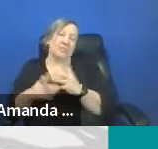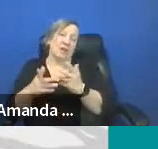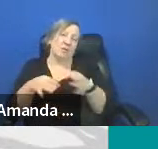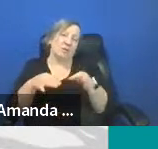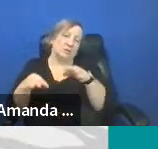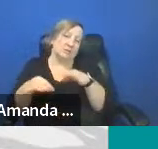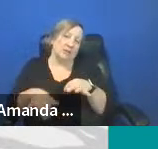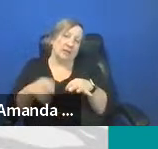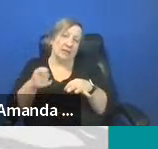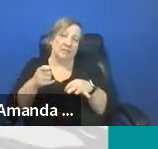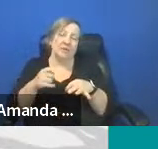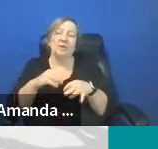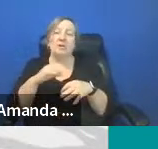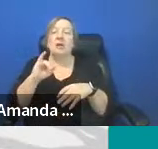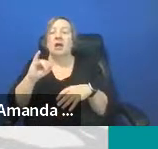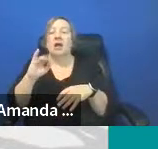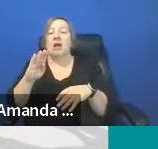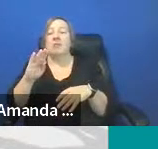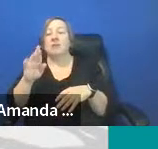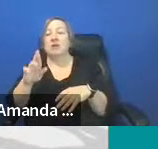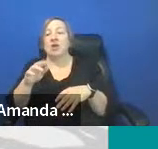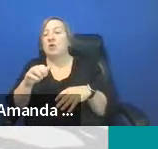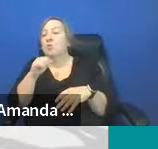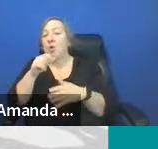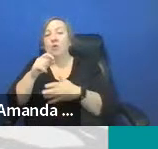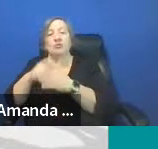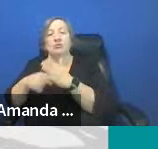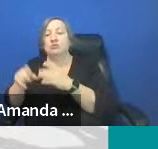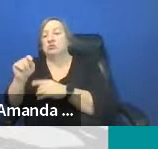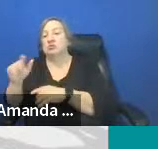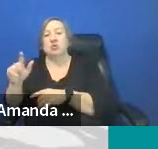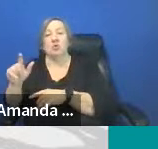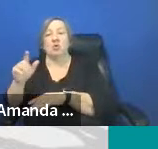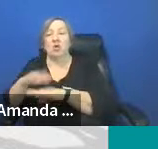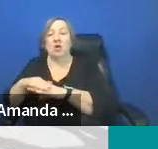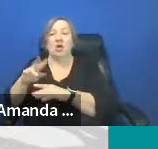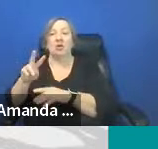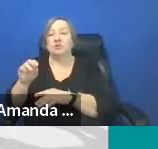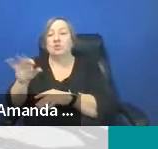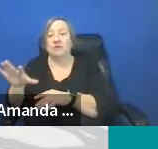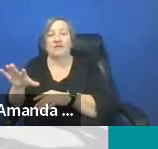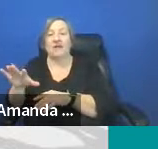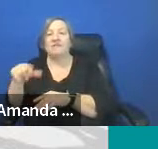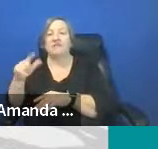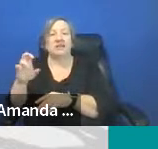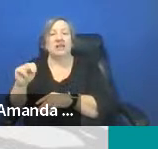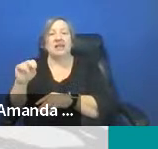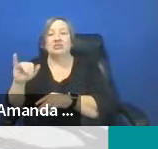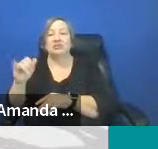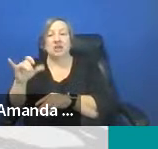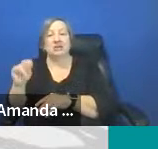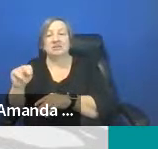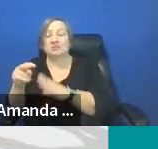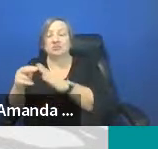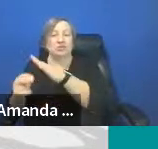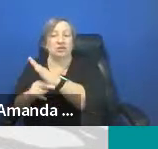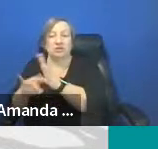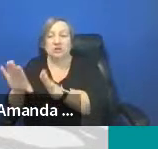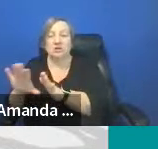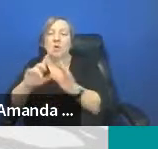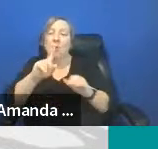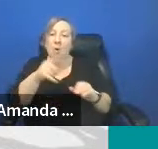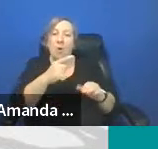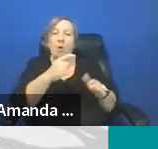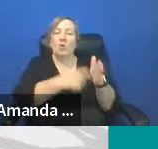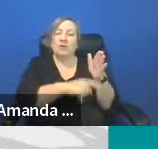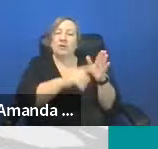The IBR program will not be tolling the 205 bridge, the Glenn Jackson Bridge. We are only looking to toll on the